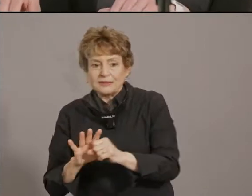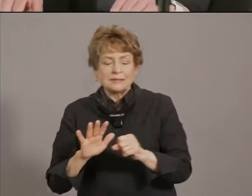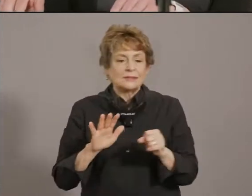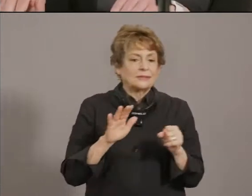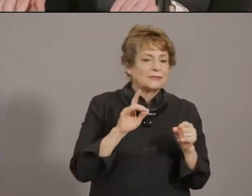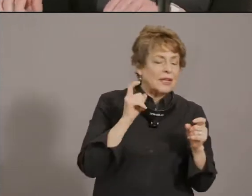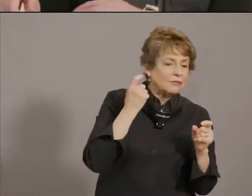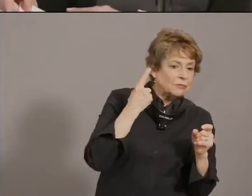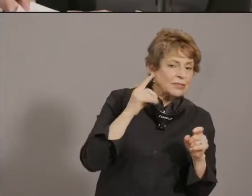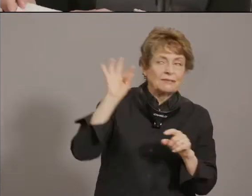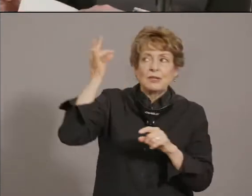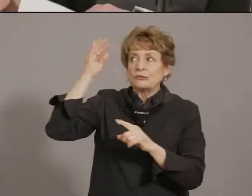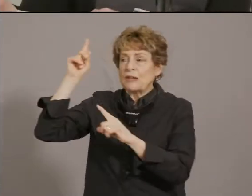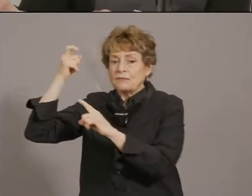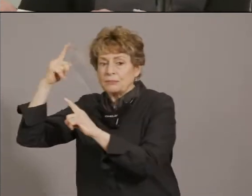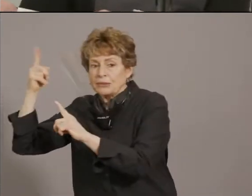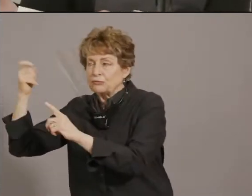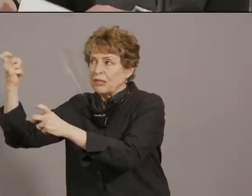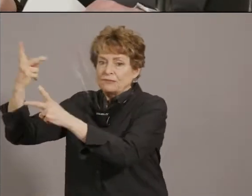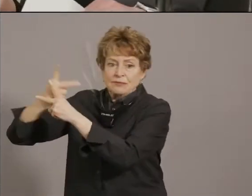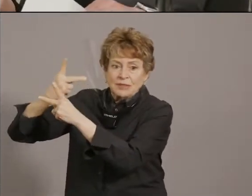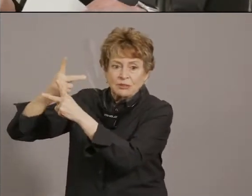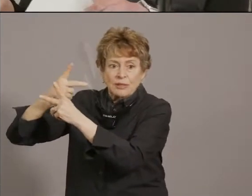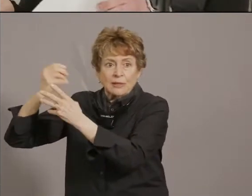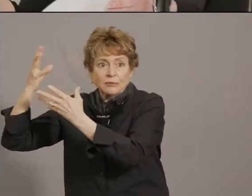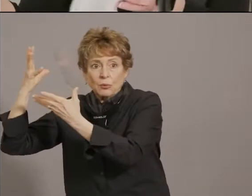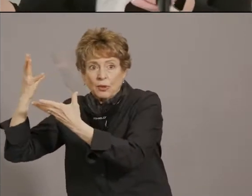believe that will arrive in this state.